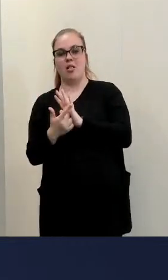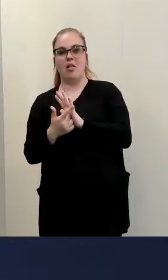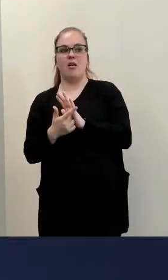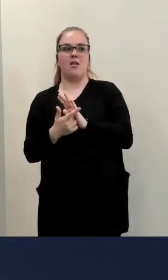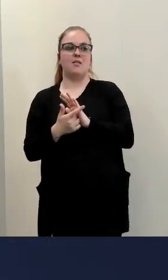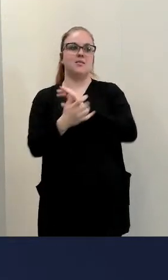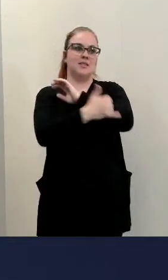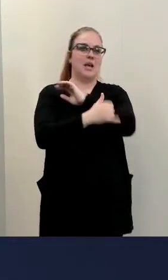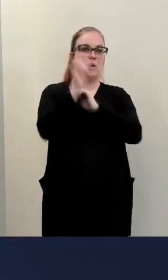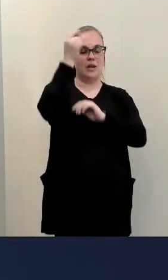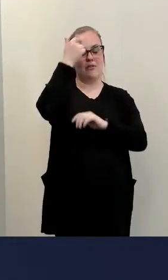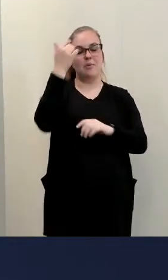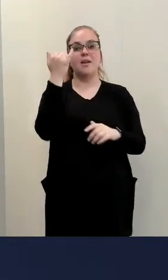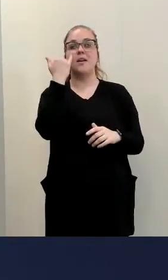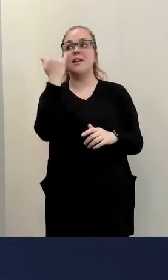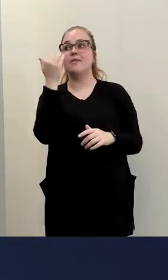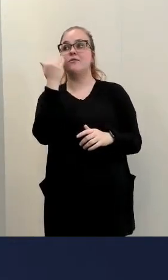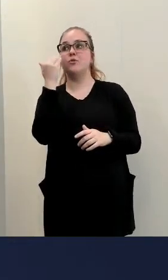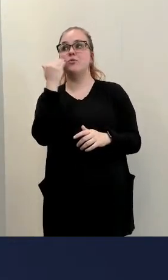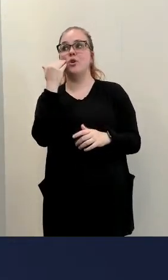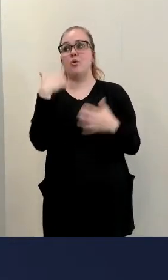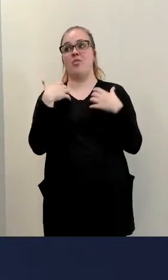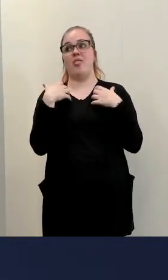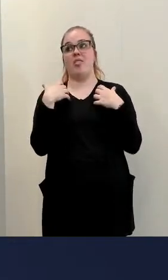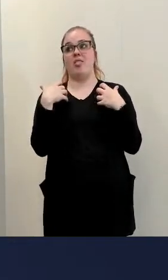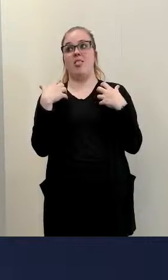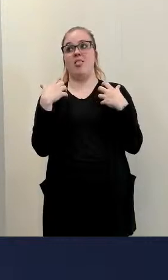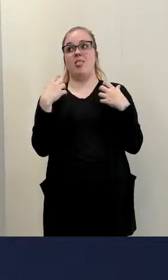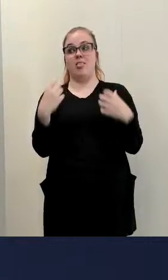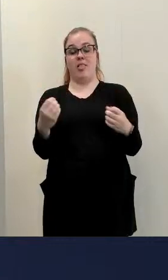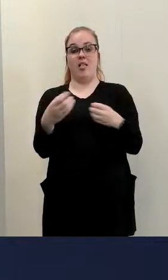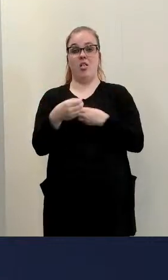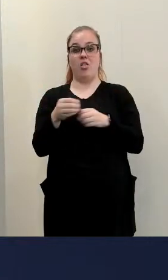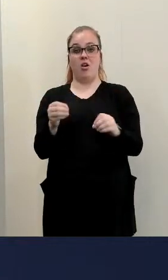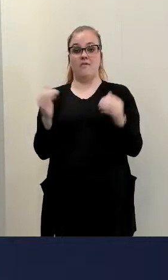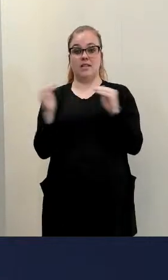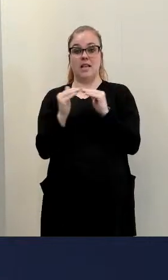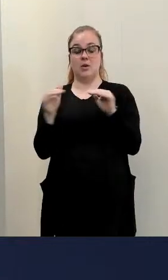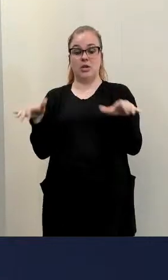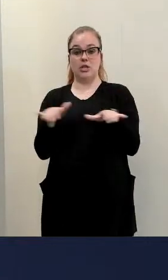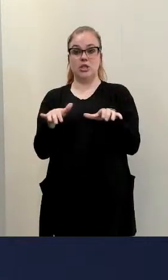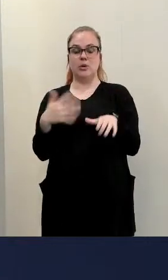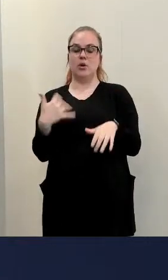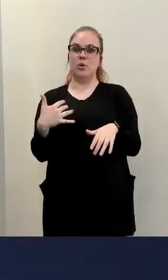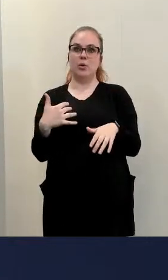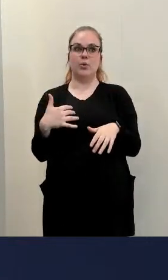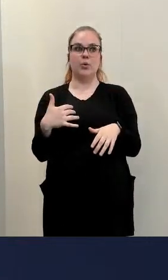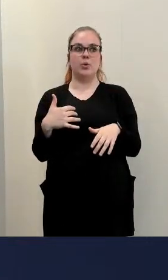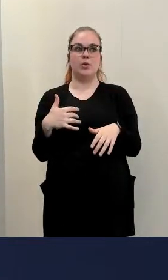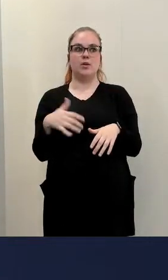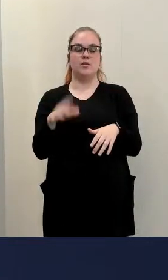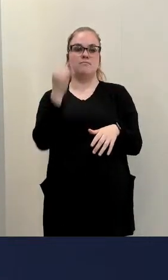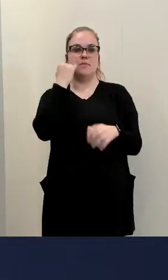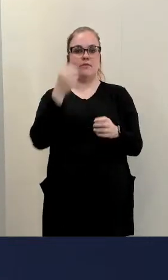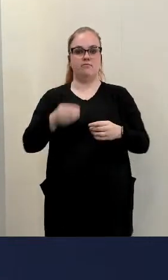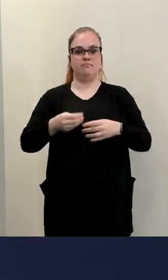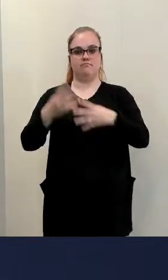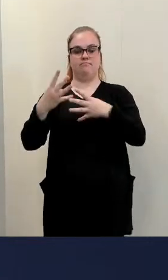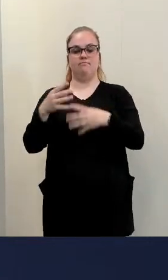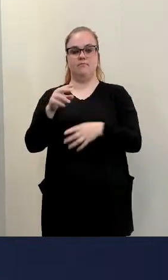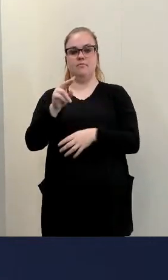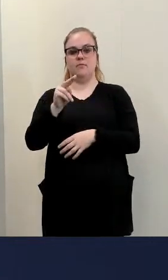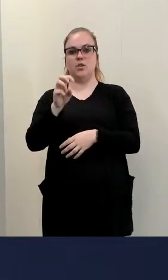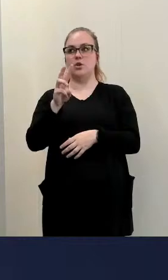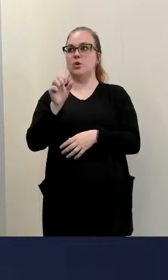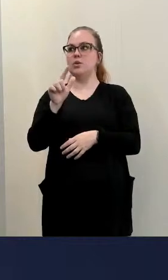county government. If you know what the Office of Health Equity is doing, I mean, the newsletter, all you gotta do is pull up the newsletter. The newsletter's in how